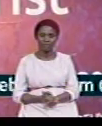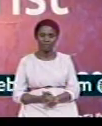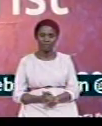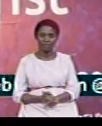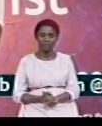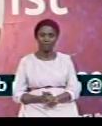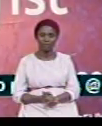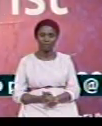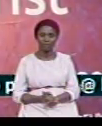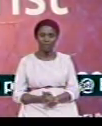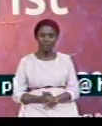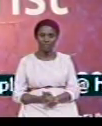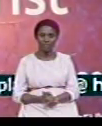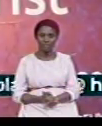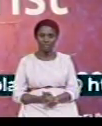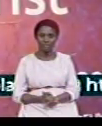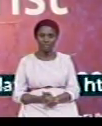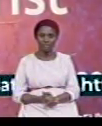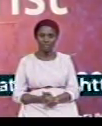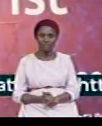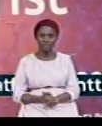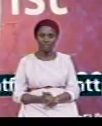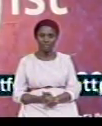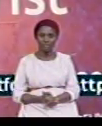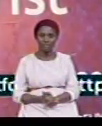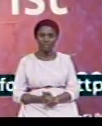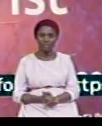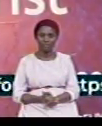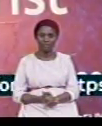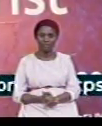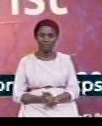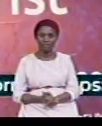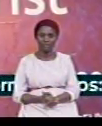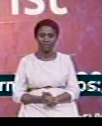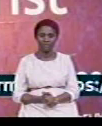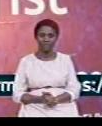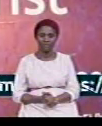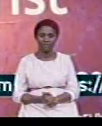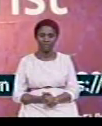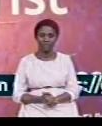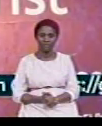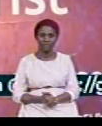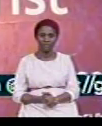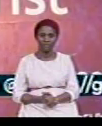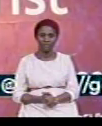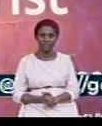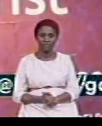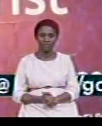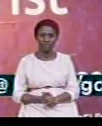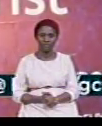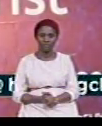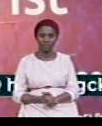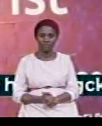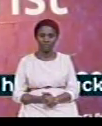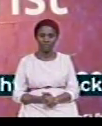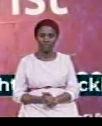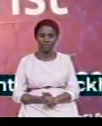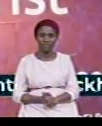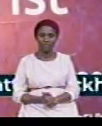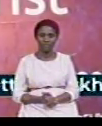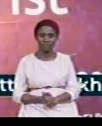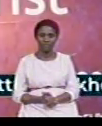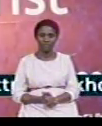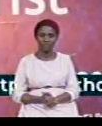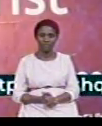na ya say guest prefect no ya say de opay yare na na ya tam me ye de matu kam ni ye per school driver ye de makoto hospital si say e bon suo